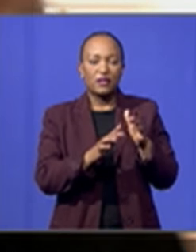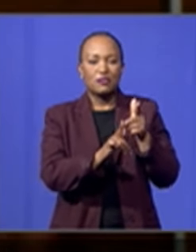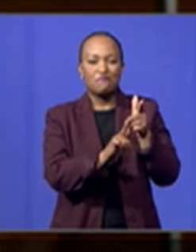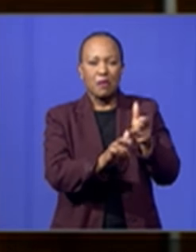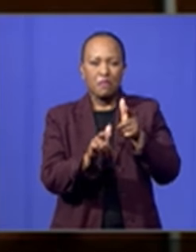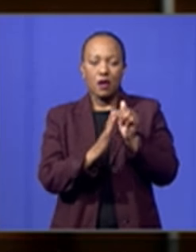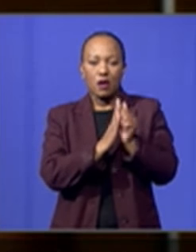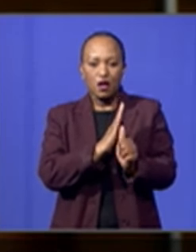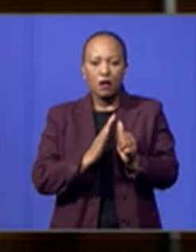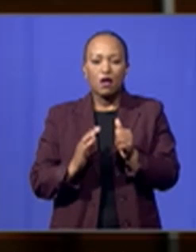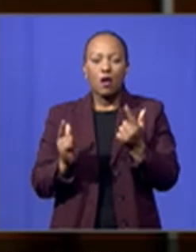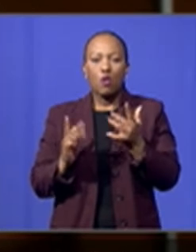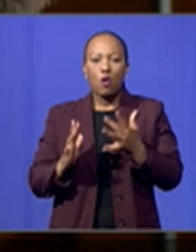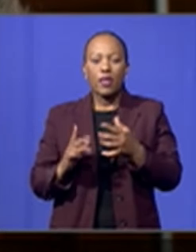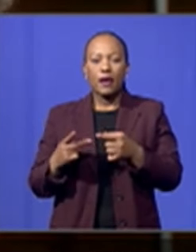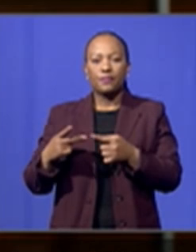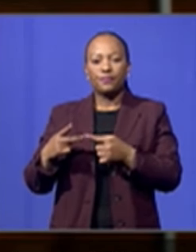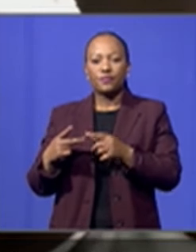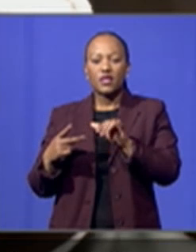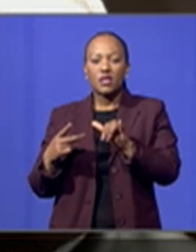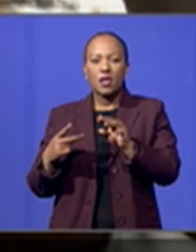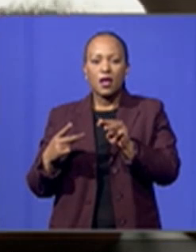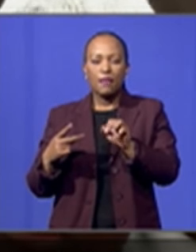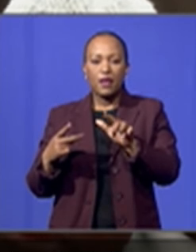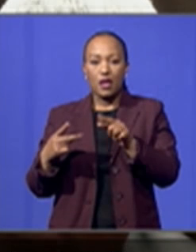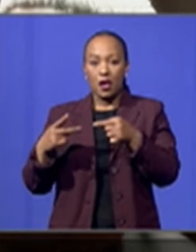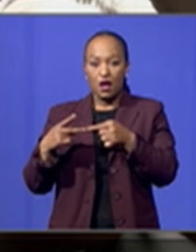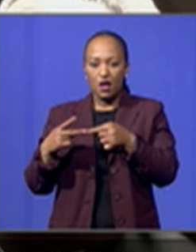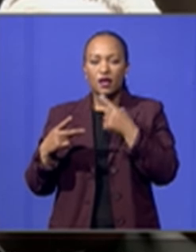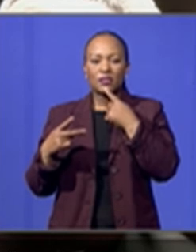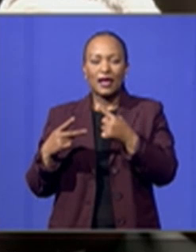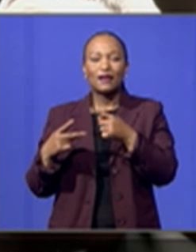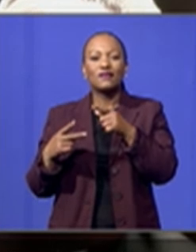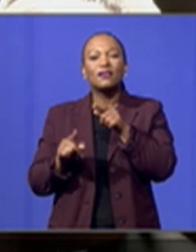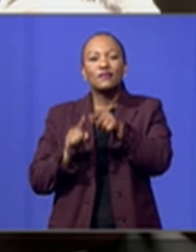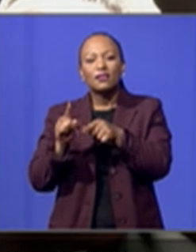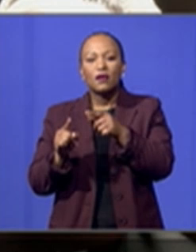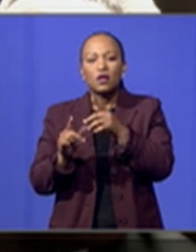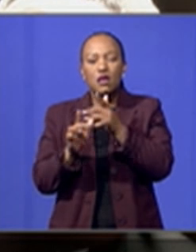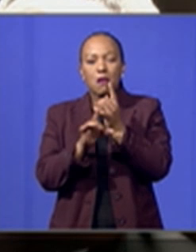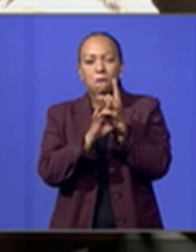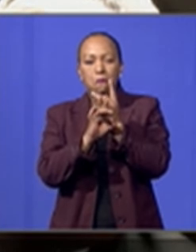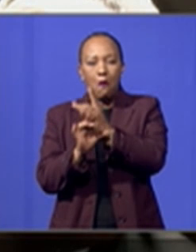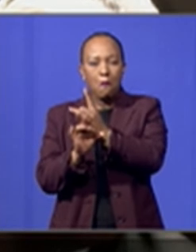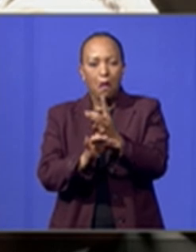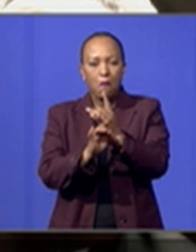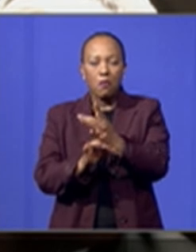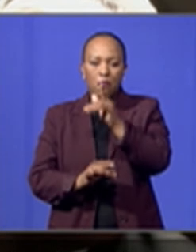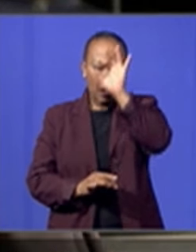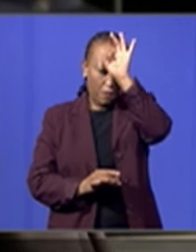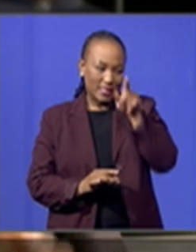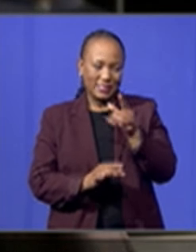Moeledi wa ga Meyer o boleletse kgotlatshekelo gore molatofadiwa o sotlakakilwe ke mapodisi. Now he suffered some